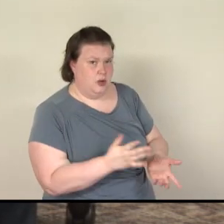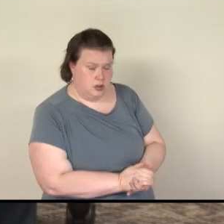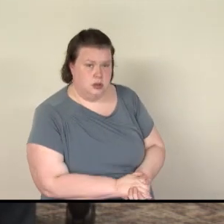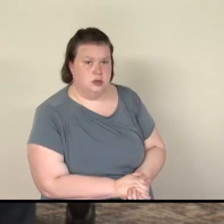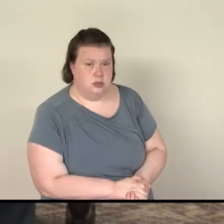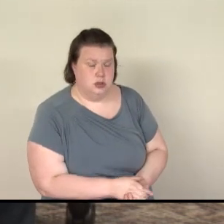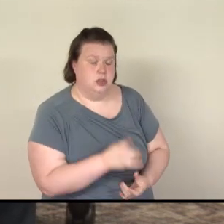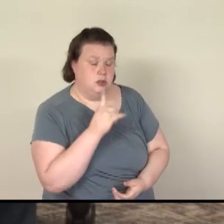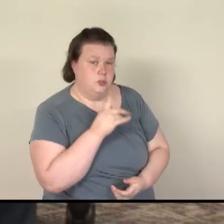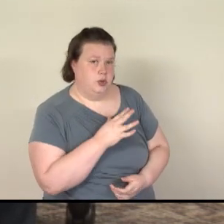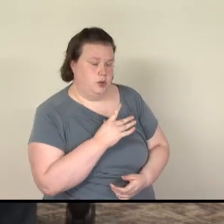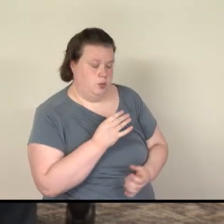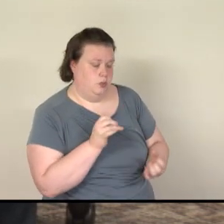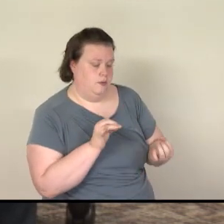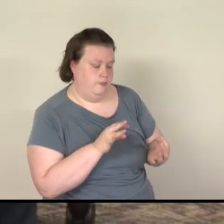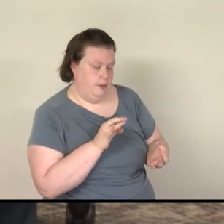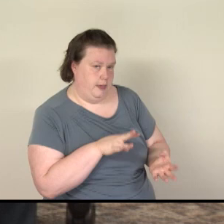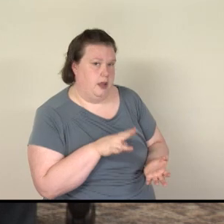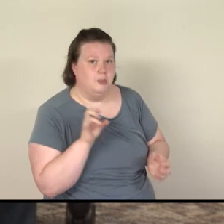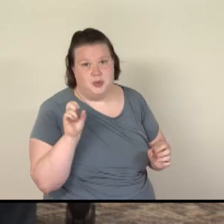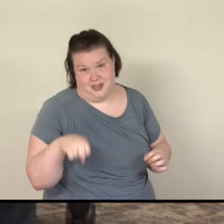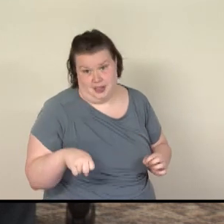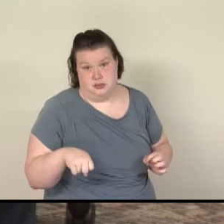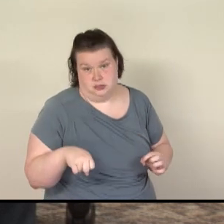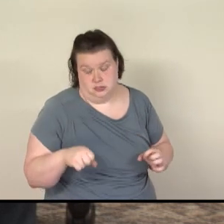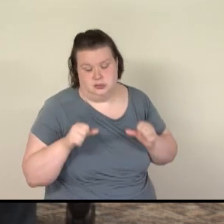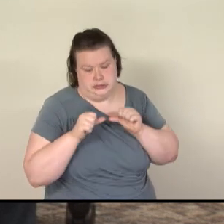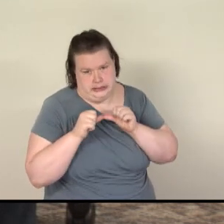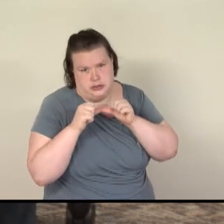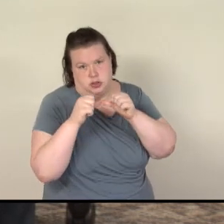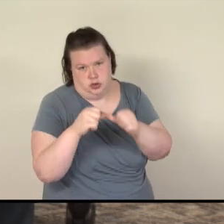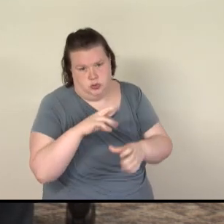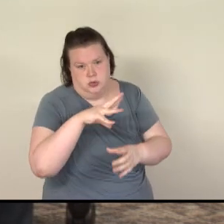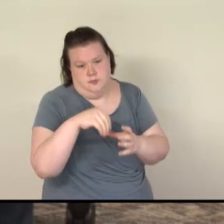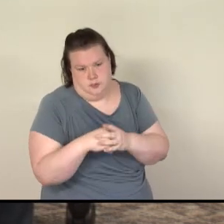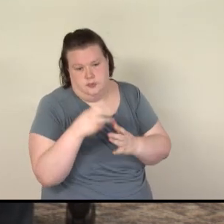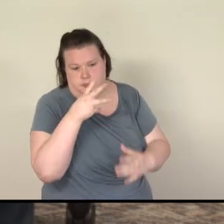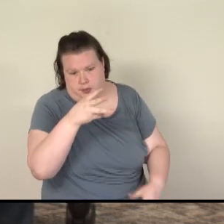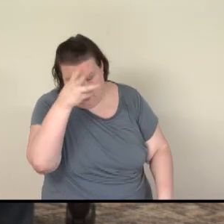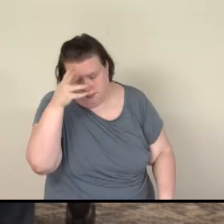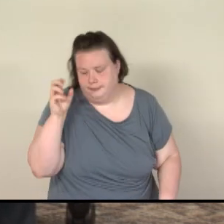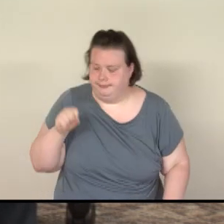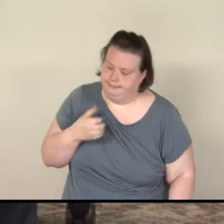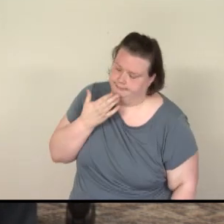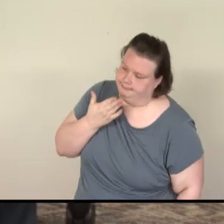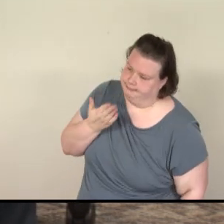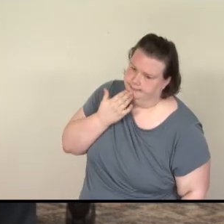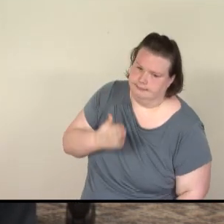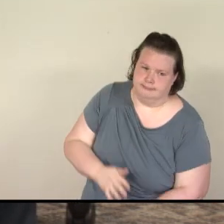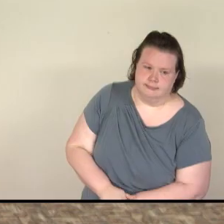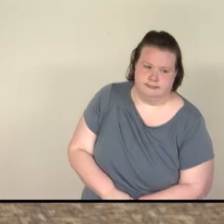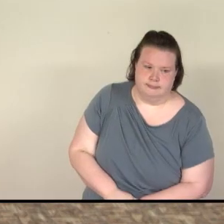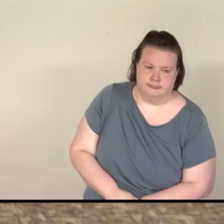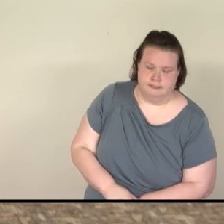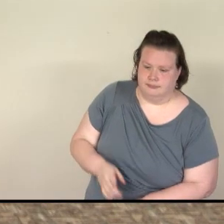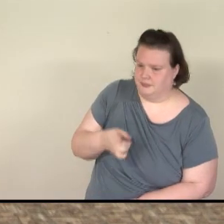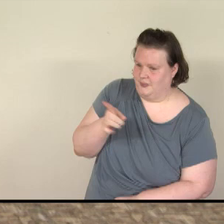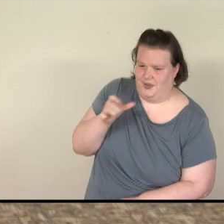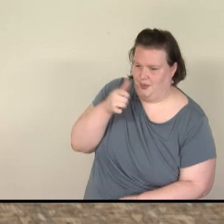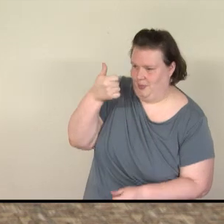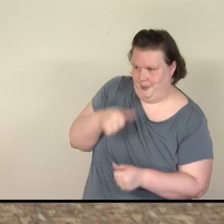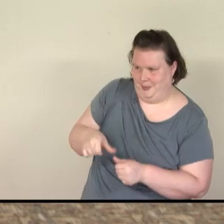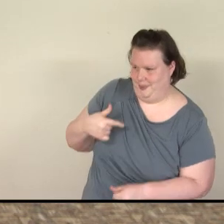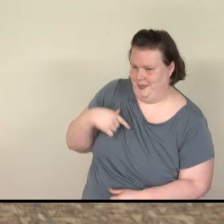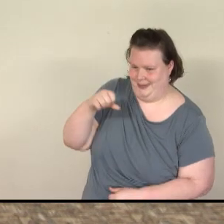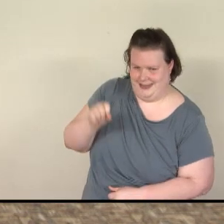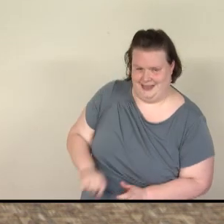So it's been really cool to get that feedback, but absolutely we can continue that as we go through design. Yeah, I appreciate that. I know y'all don't remember me at South Waco